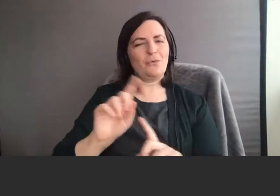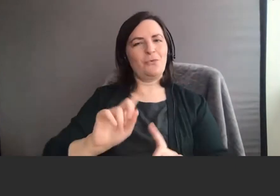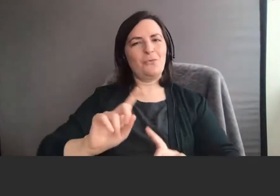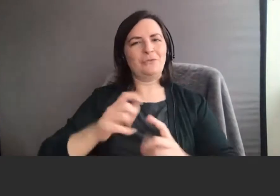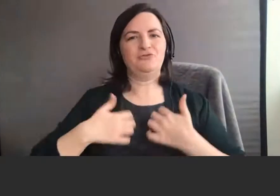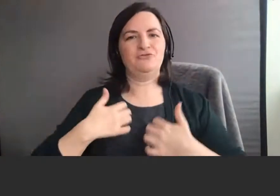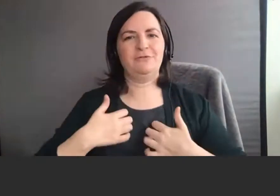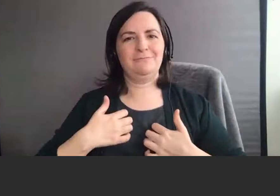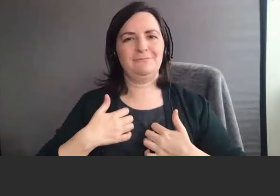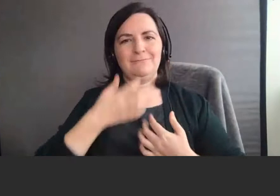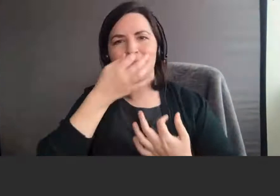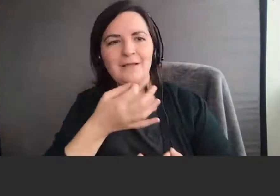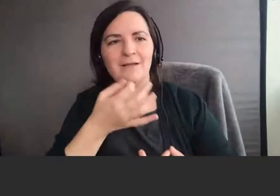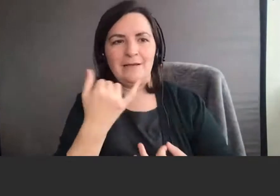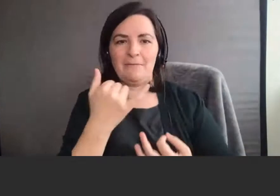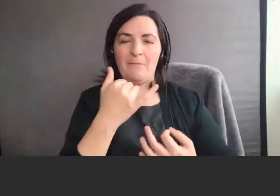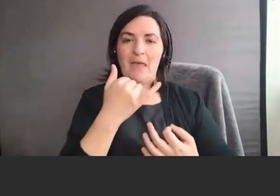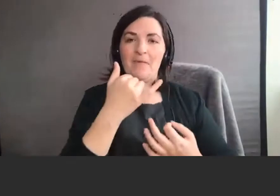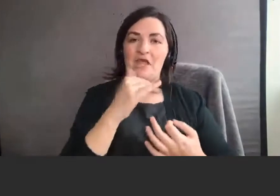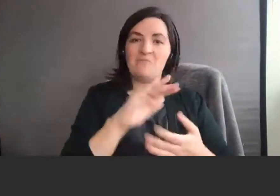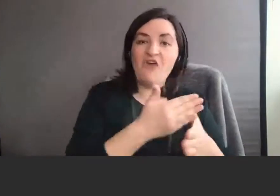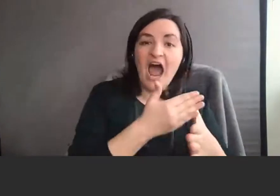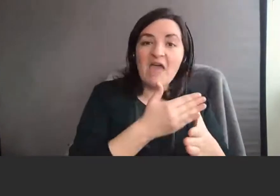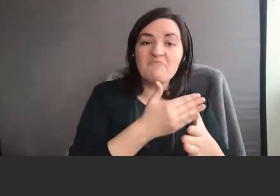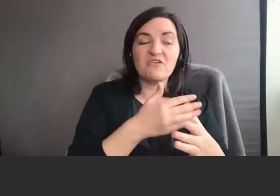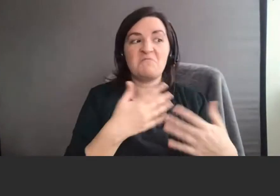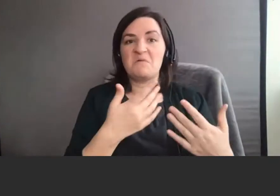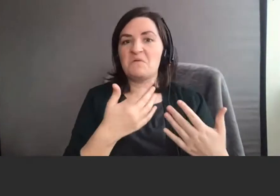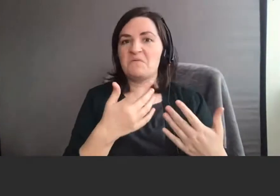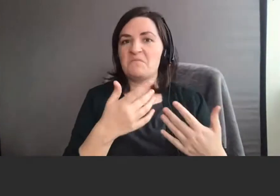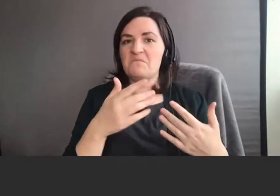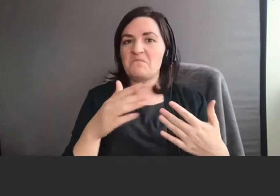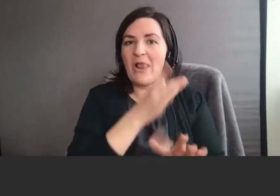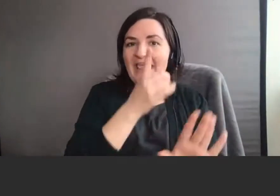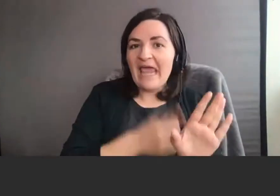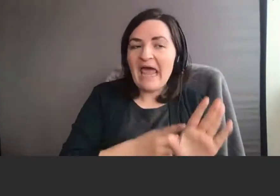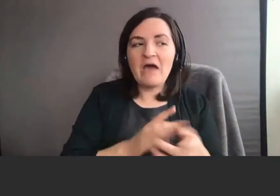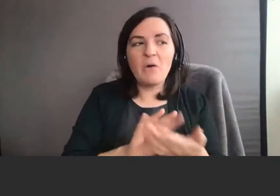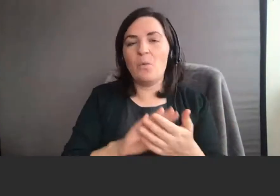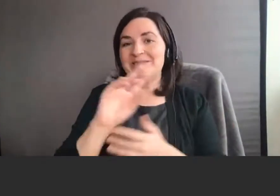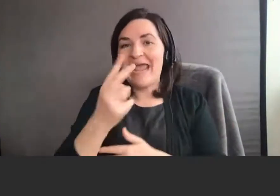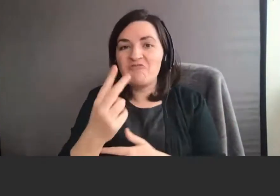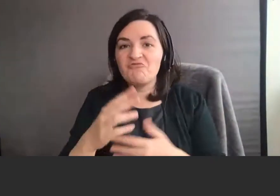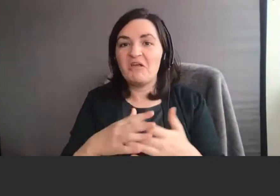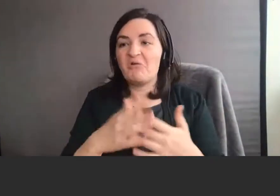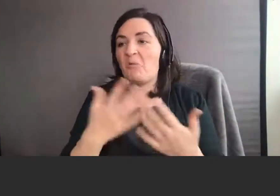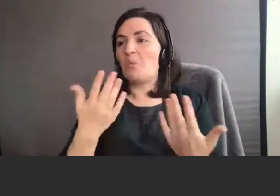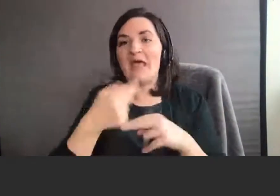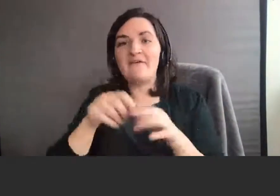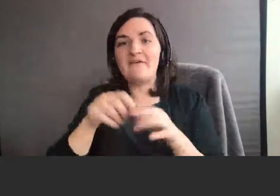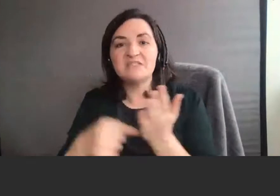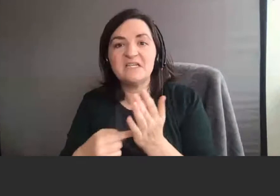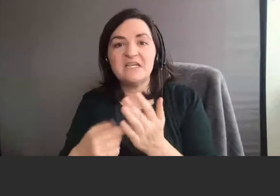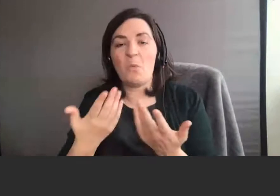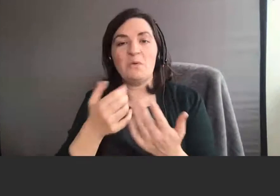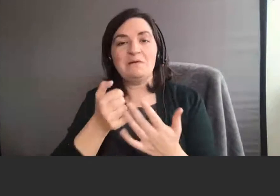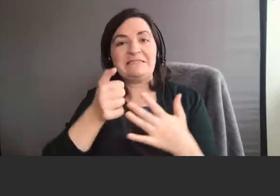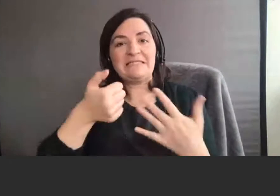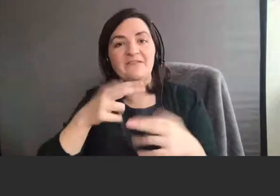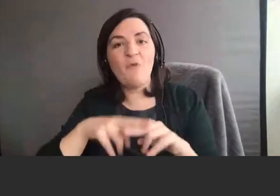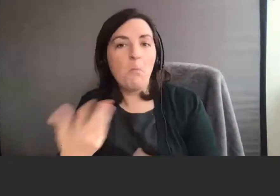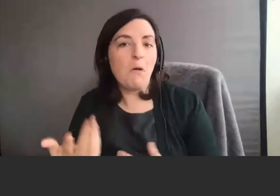fascinates you, whether it's a primary school, an early years setting, secondary school, further education college, sixth form college, etc., etc. It's up to